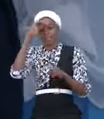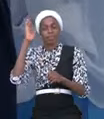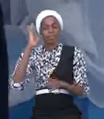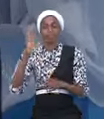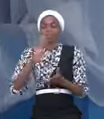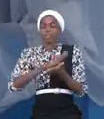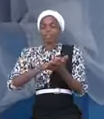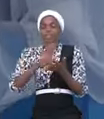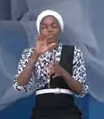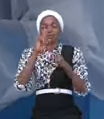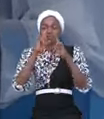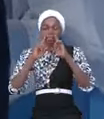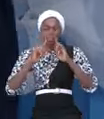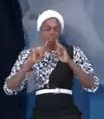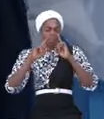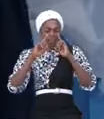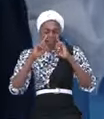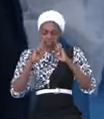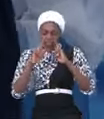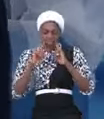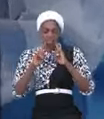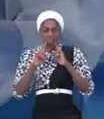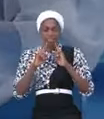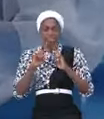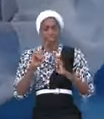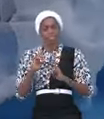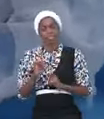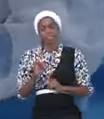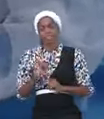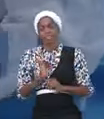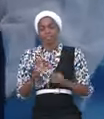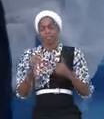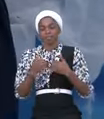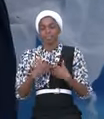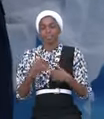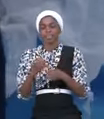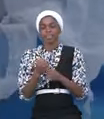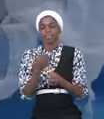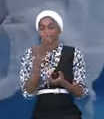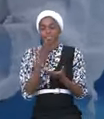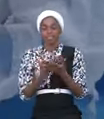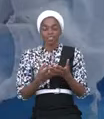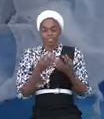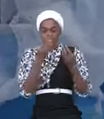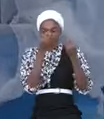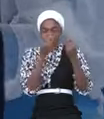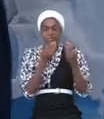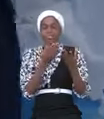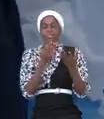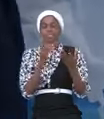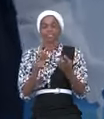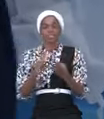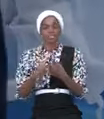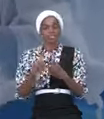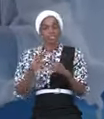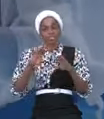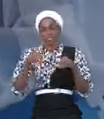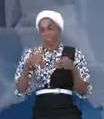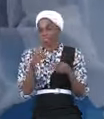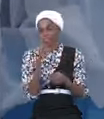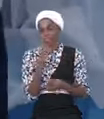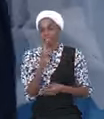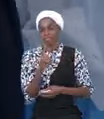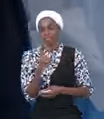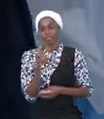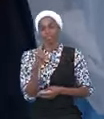he'll wipe your tears. Oh, I've got good news to